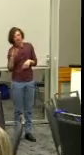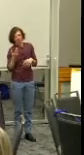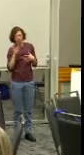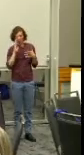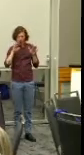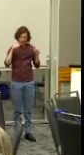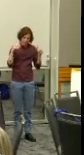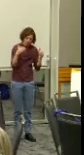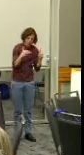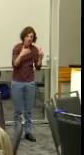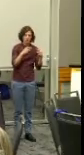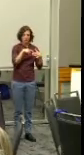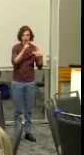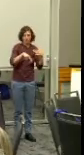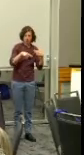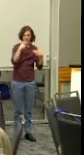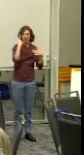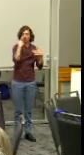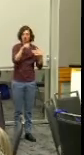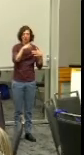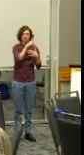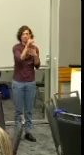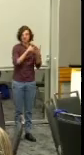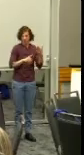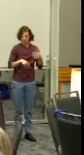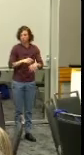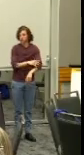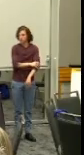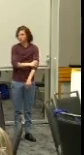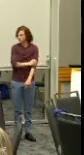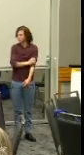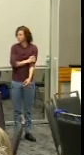focused on outcome-based design and evidence-based design.